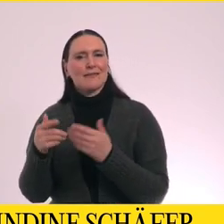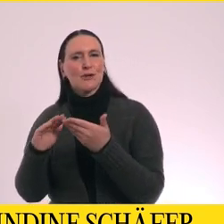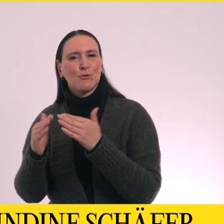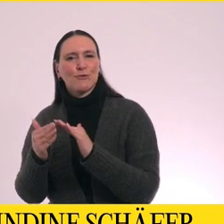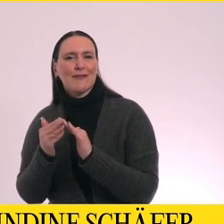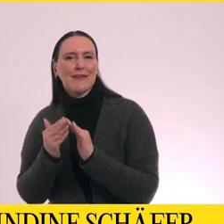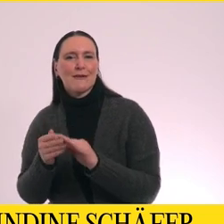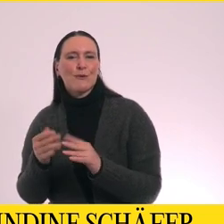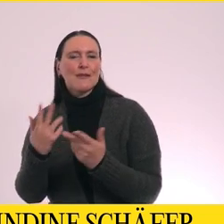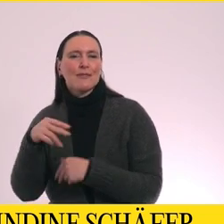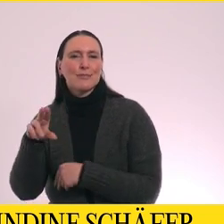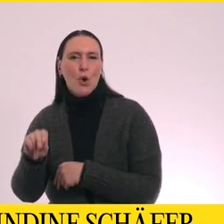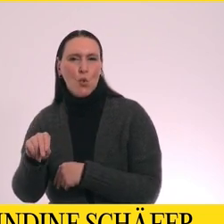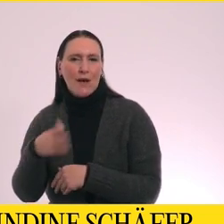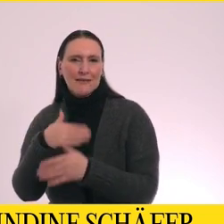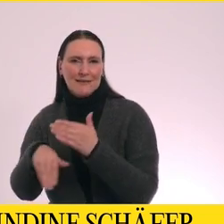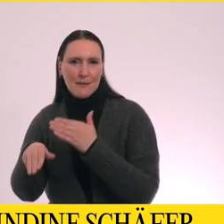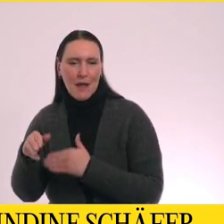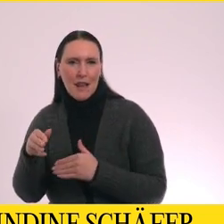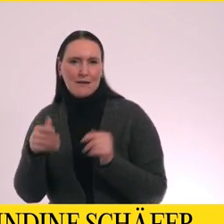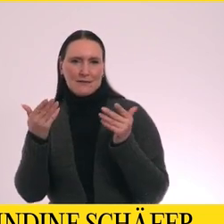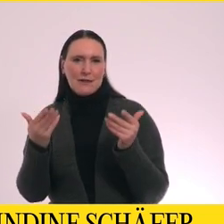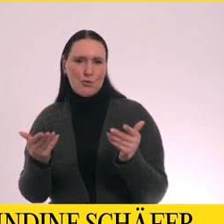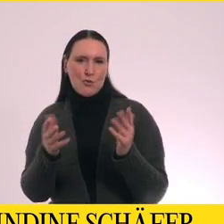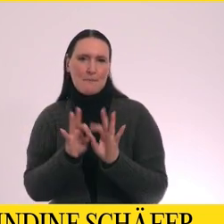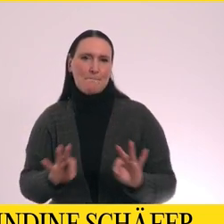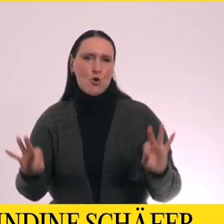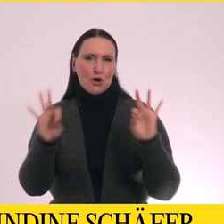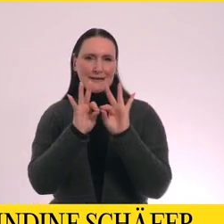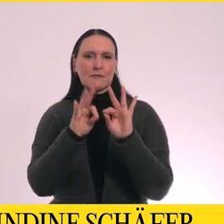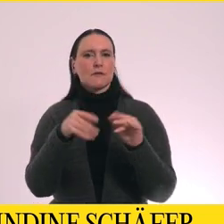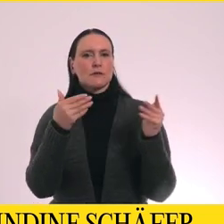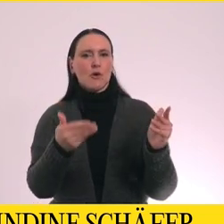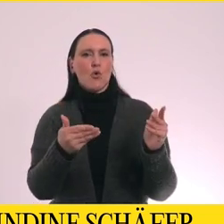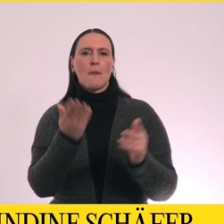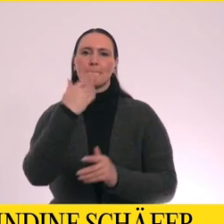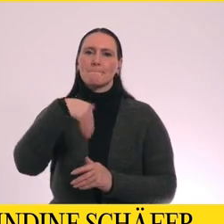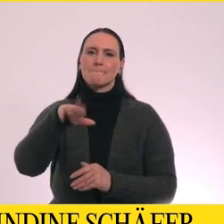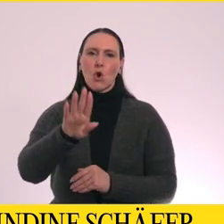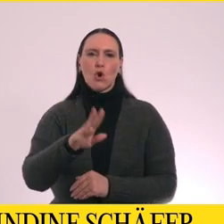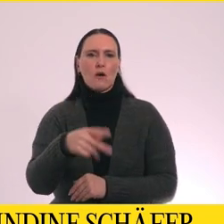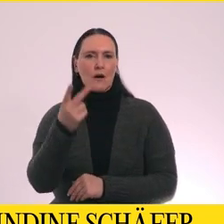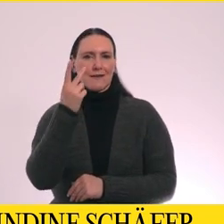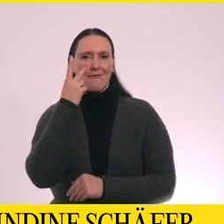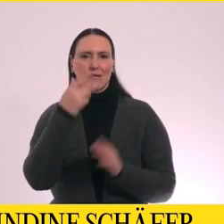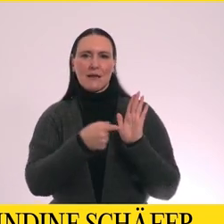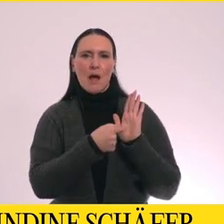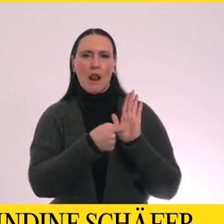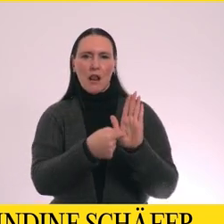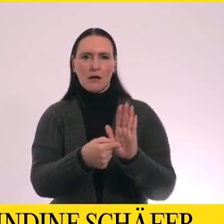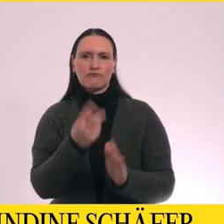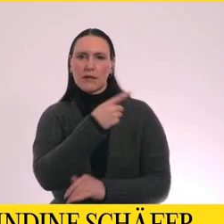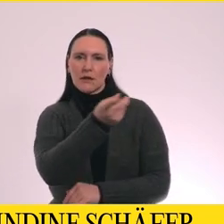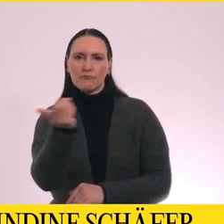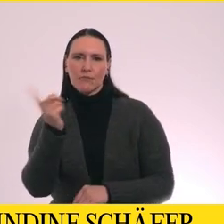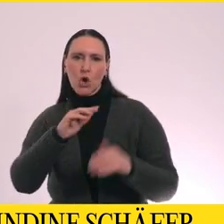to create a platform of visibility that is recognizable as a place of